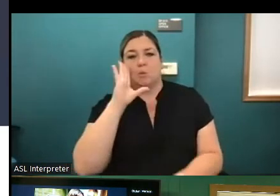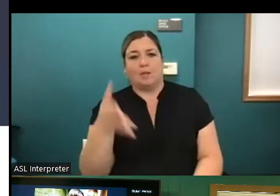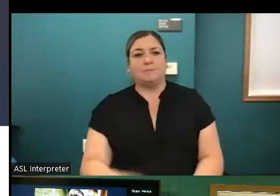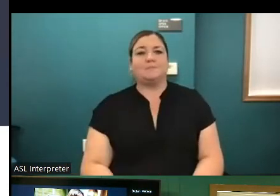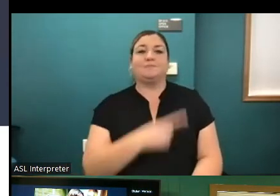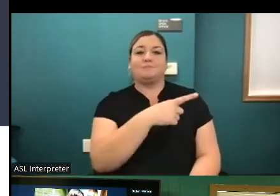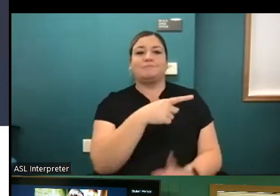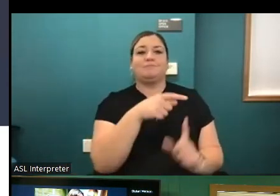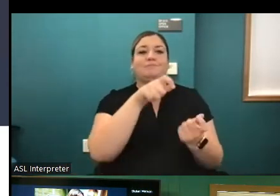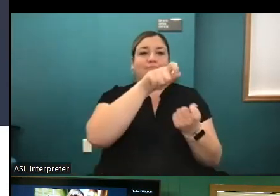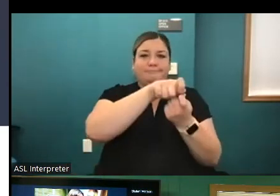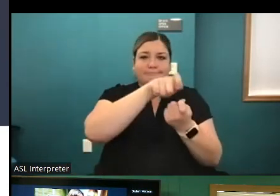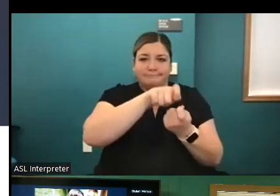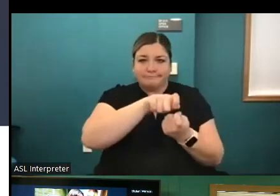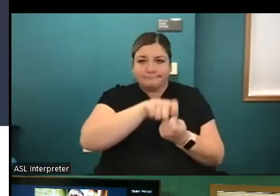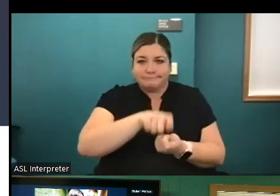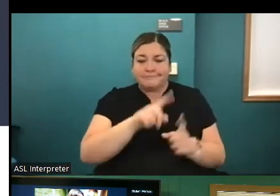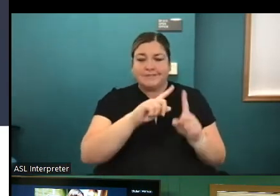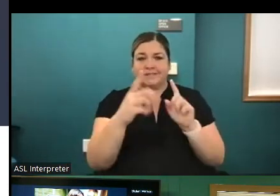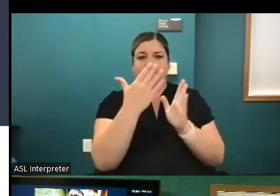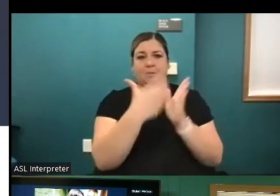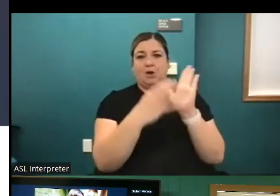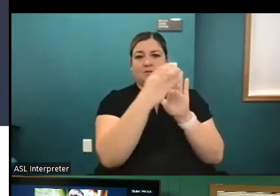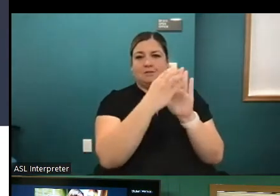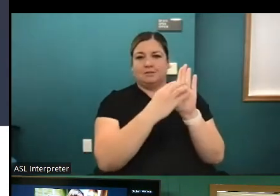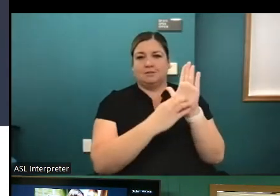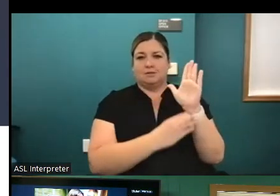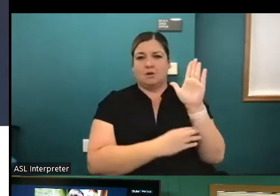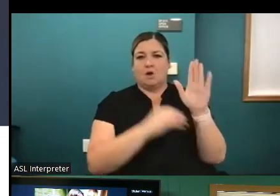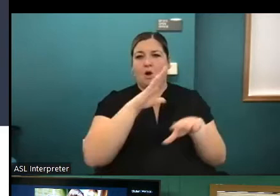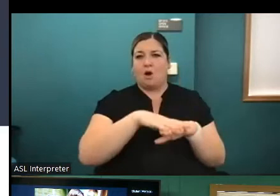little detail on all the different chunks of our mapping reports.